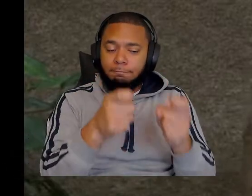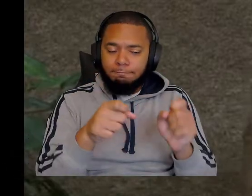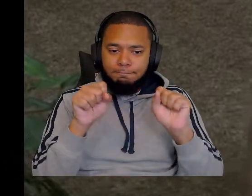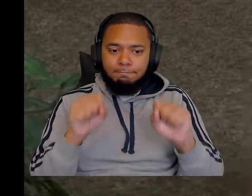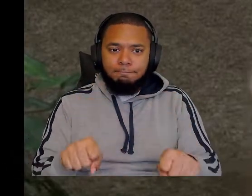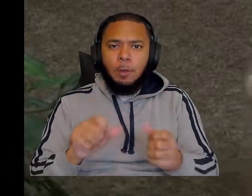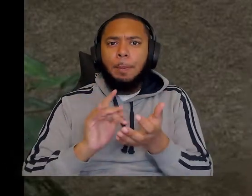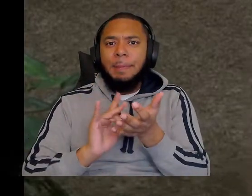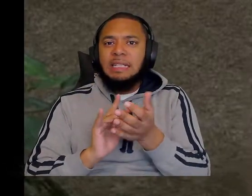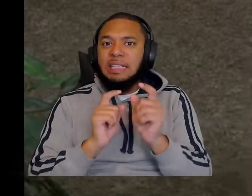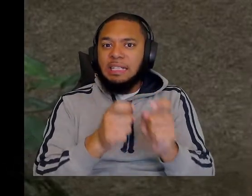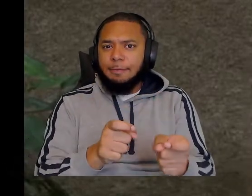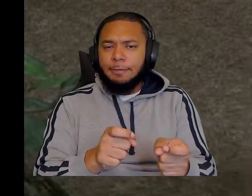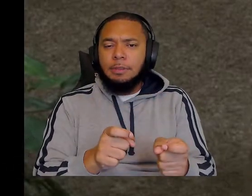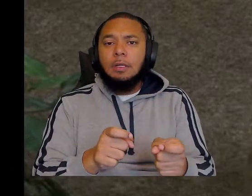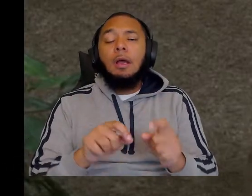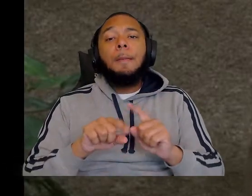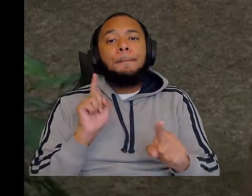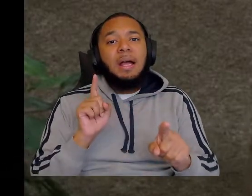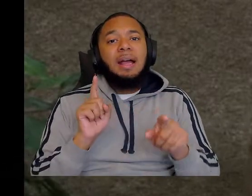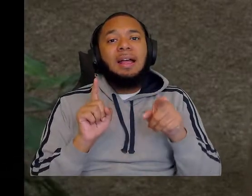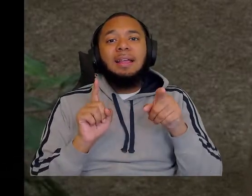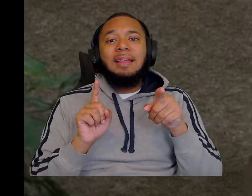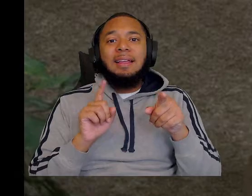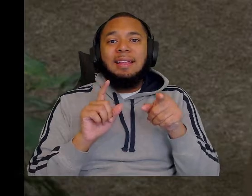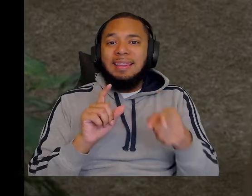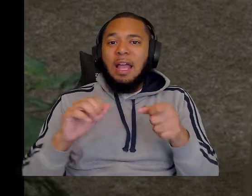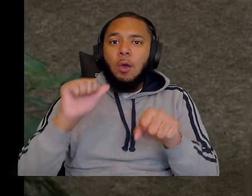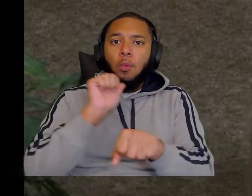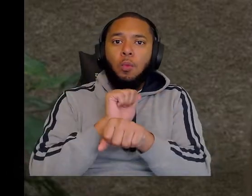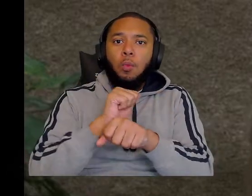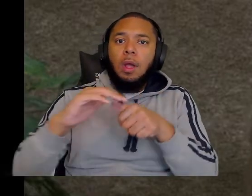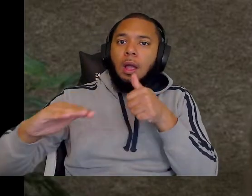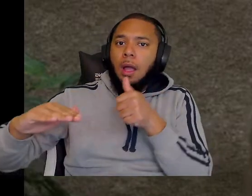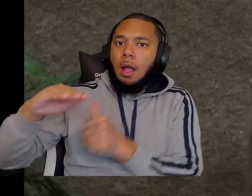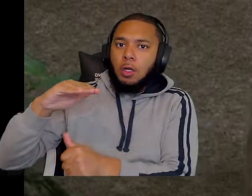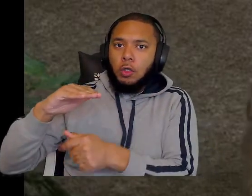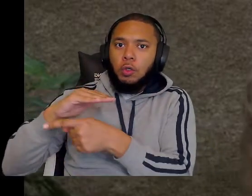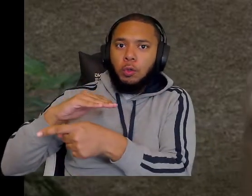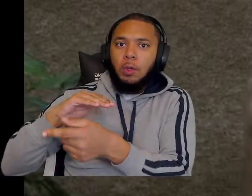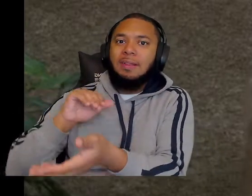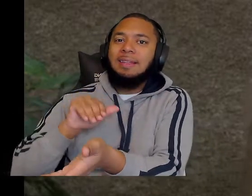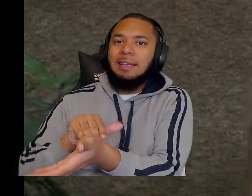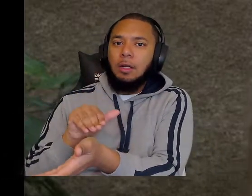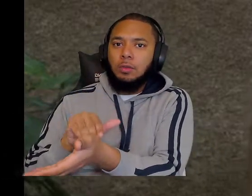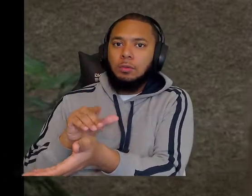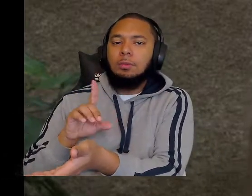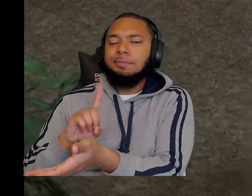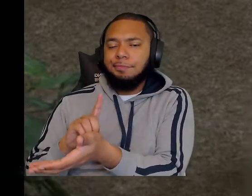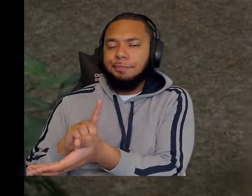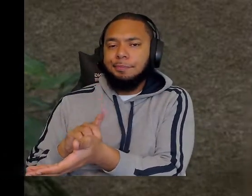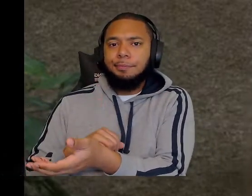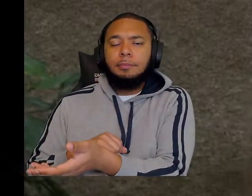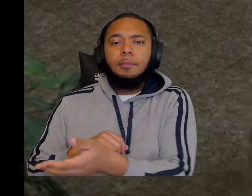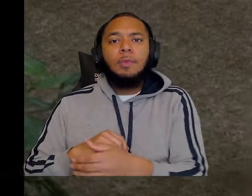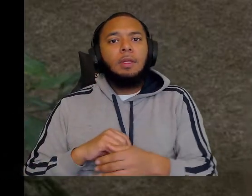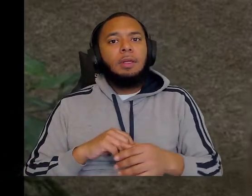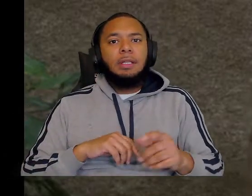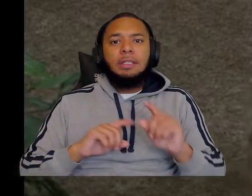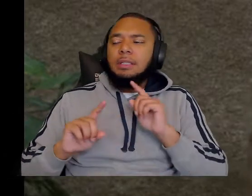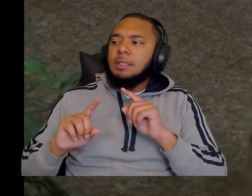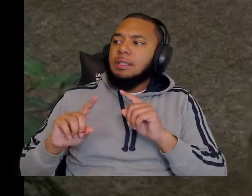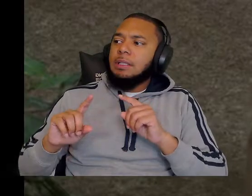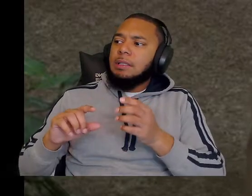the jurisdiction and the license of that medical doctor. They report to them, discuss what